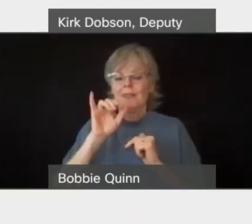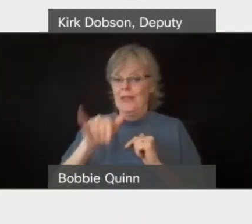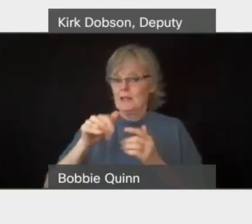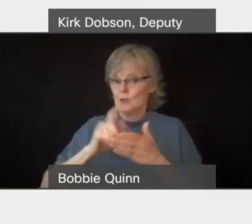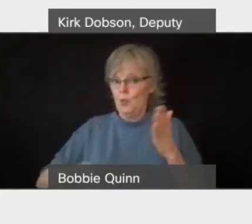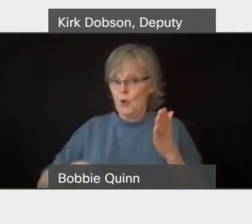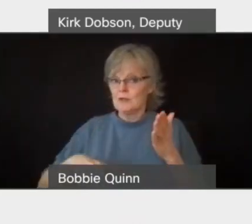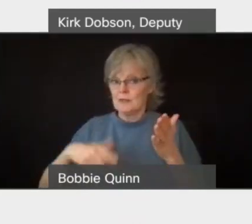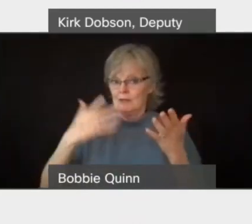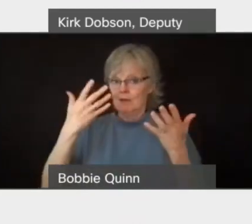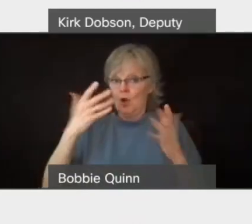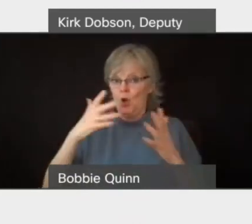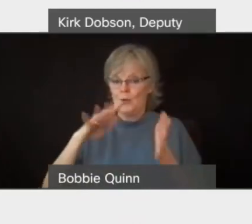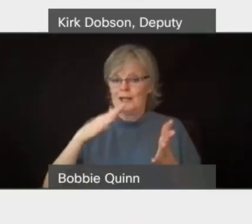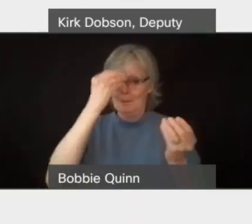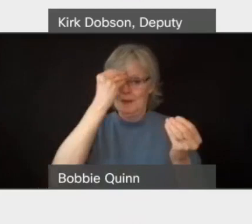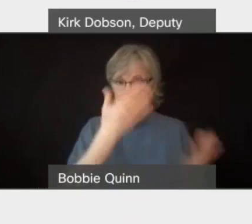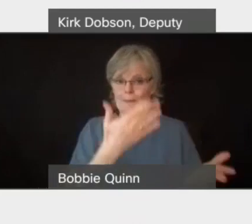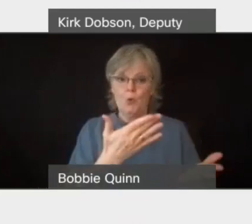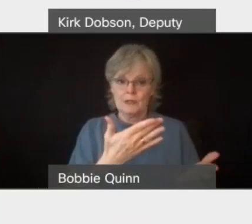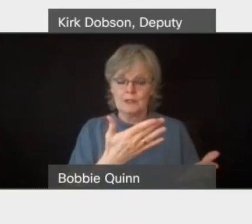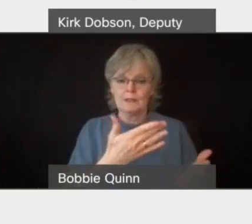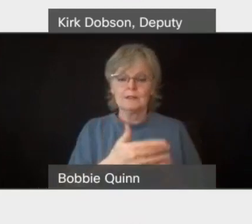reported. And secondly,